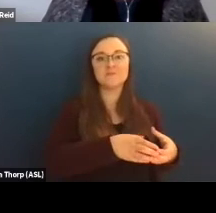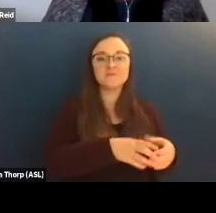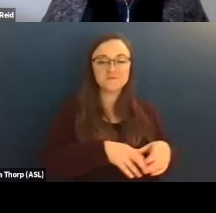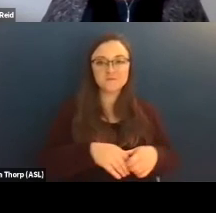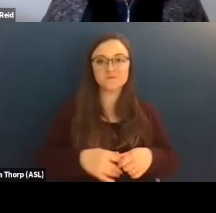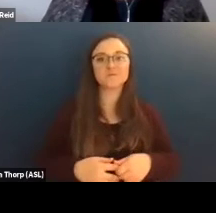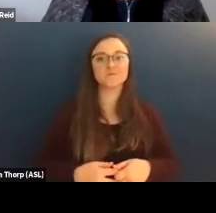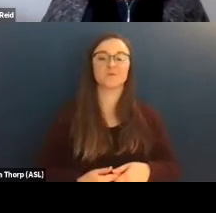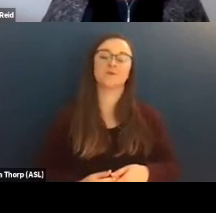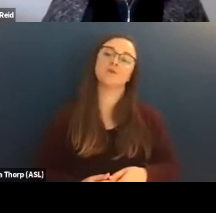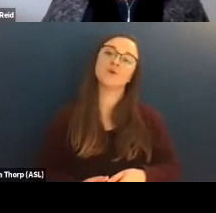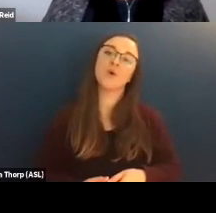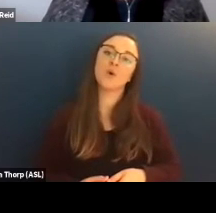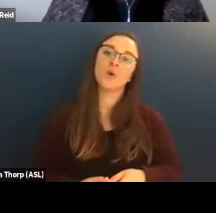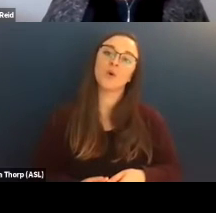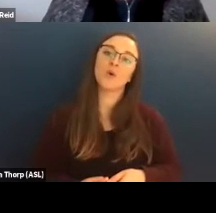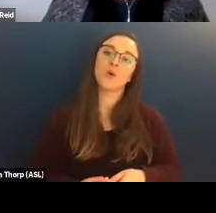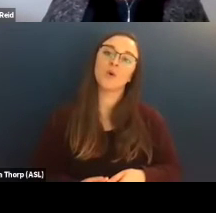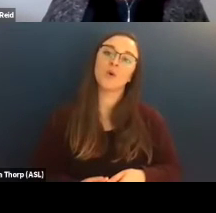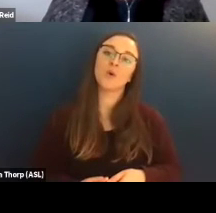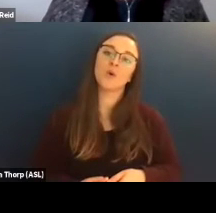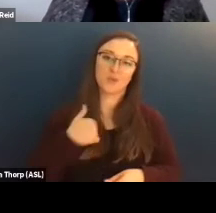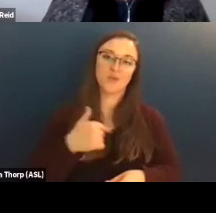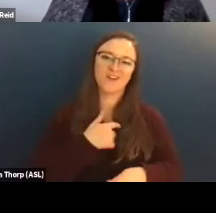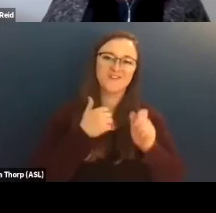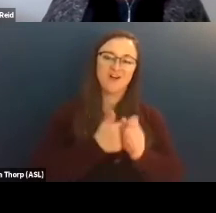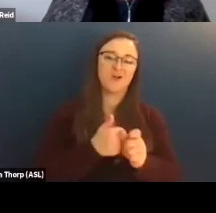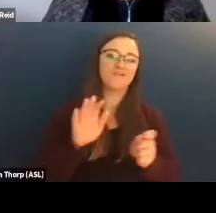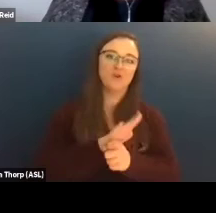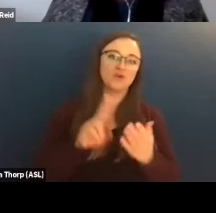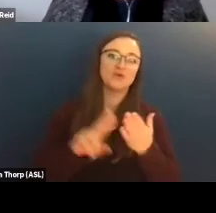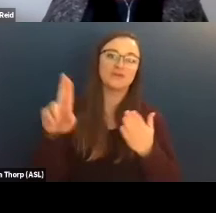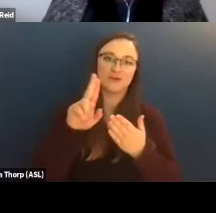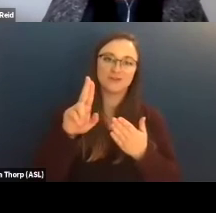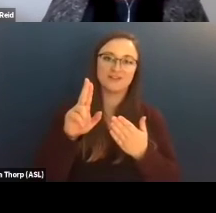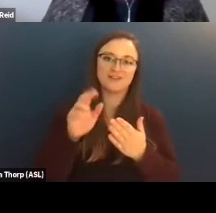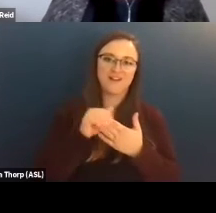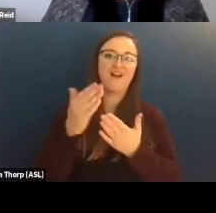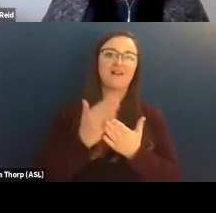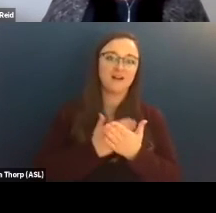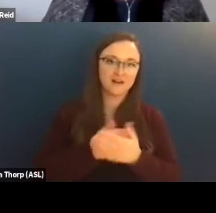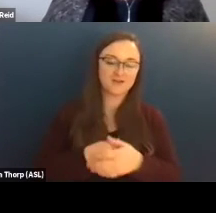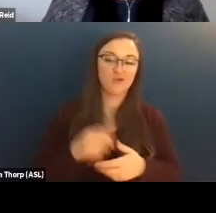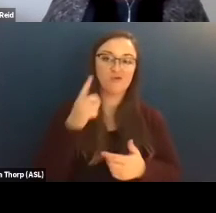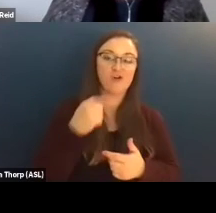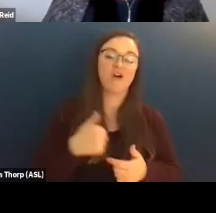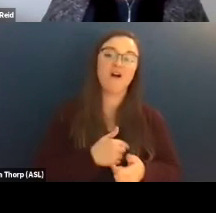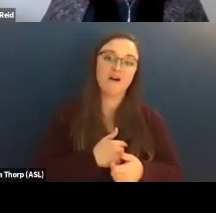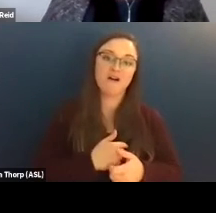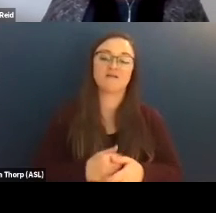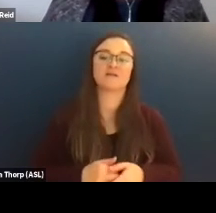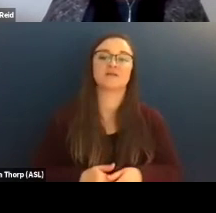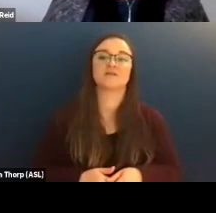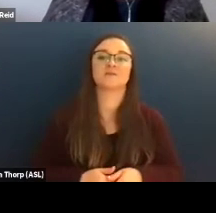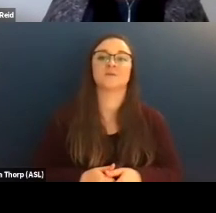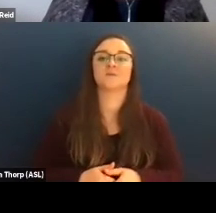We are abiding by a full institution, university institution guidelines. So for us, you must